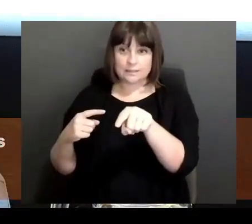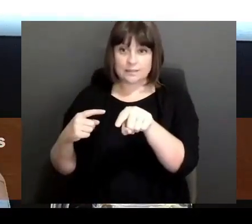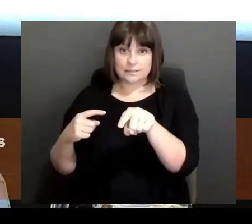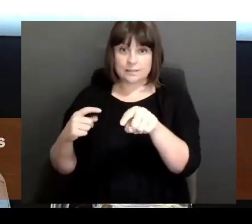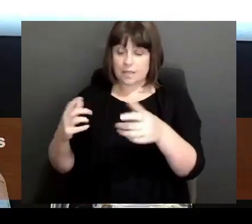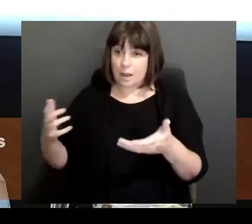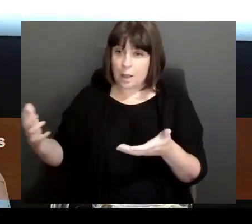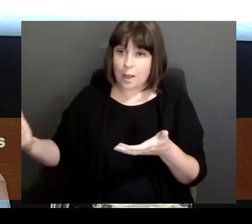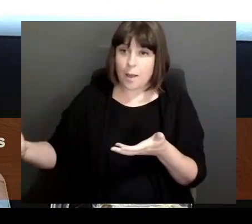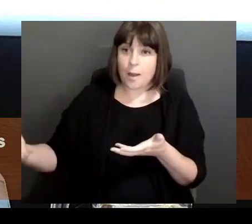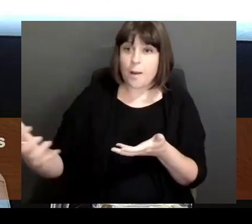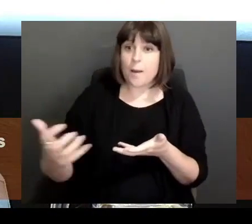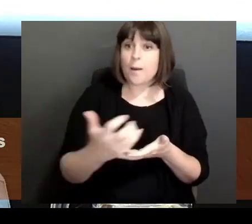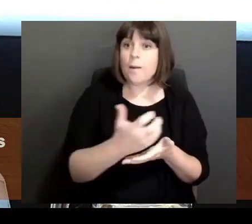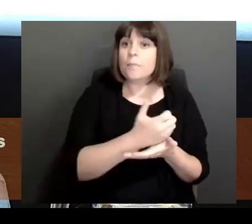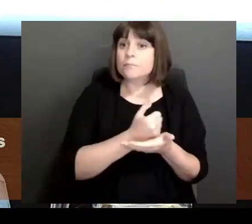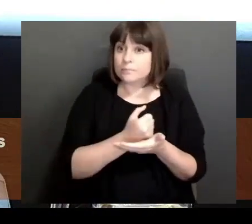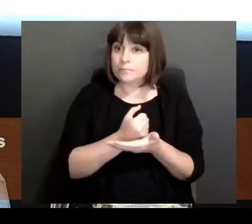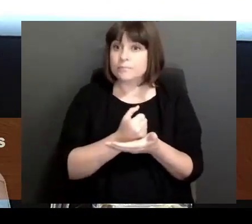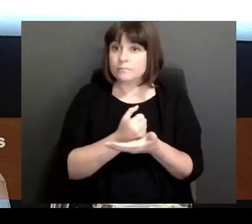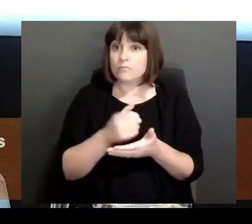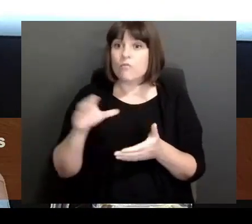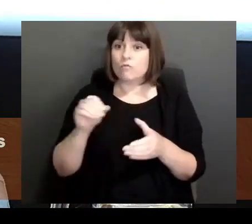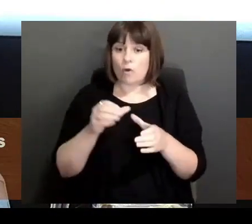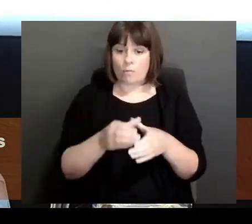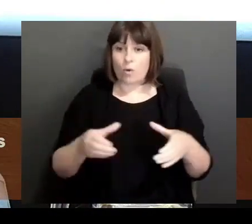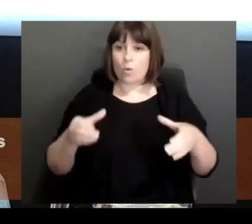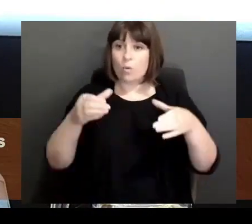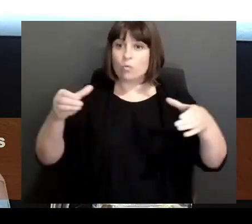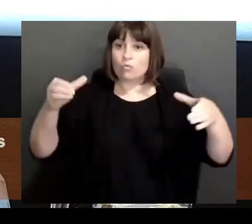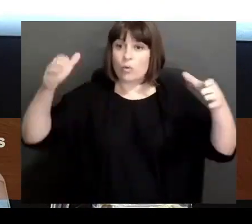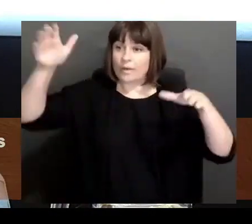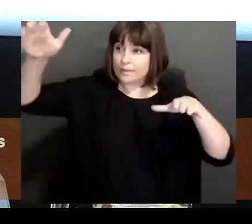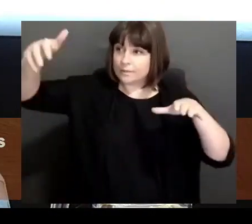revenues from quarrying.